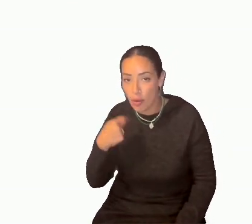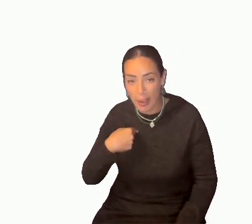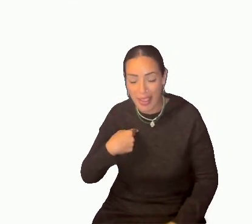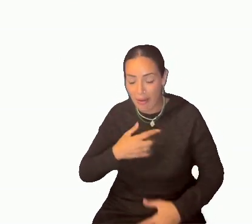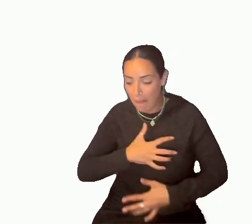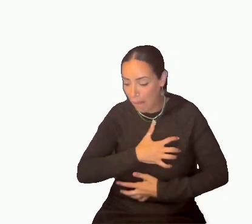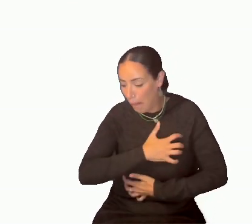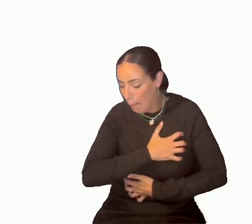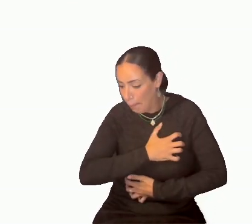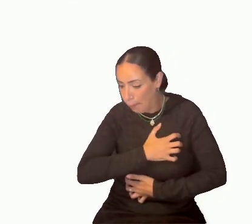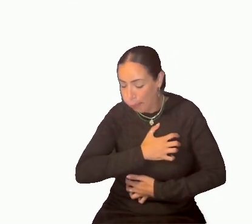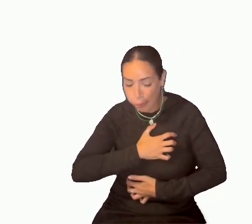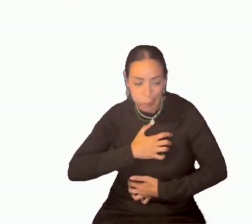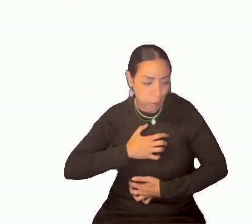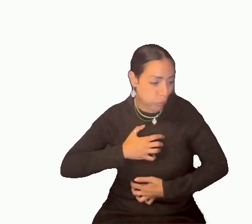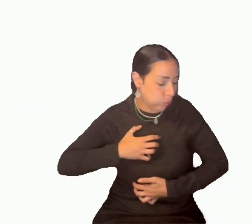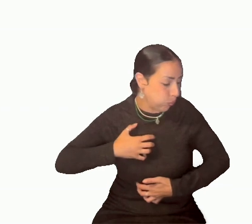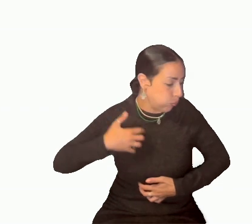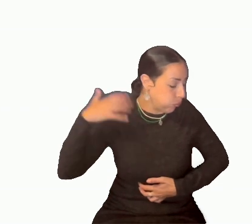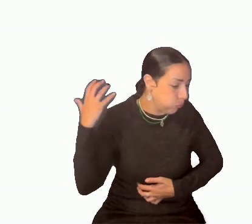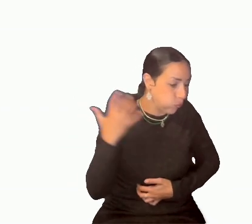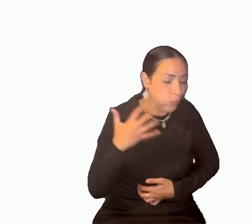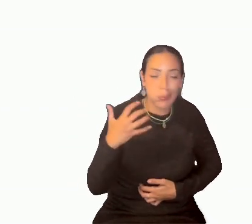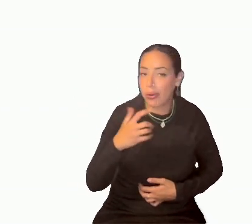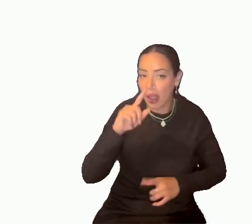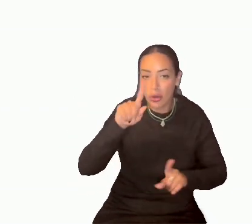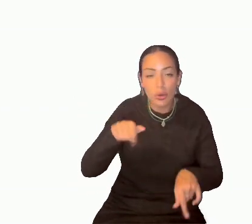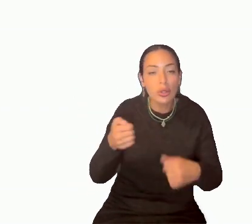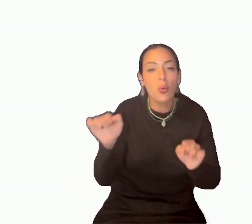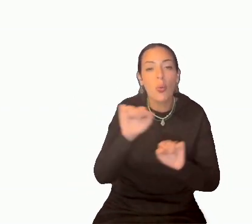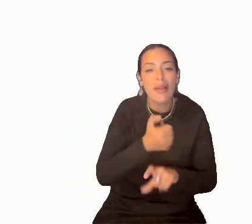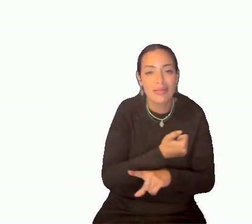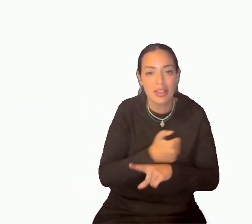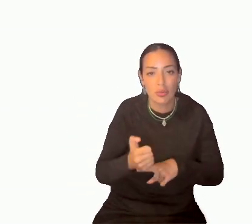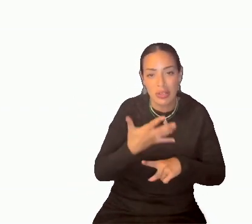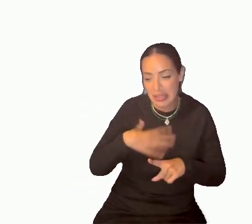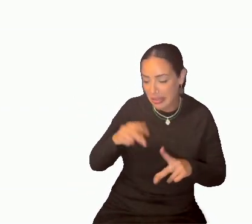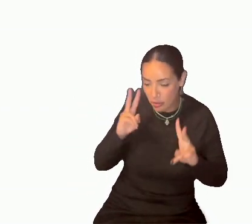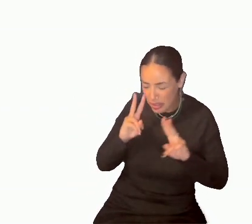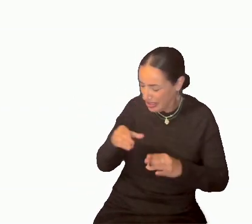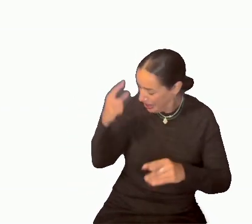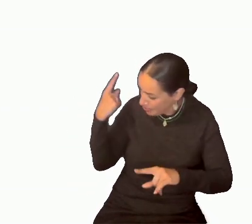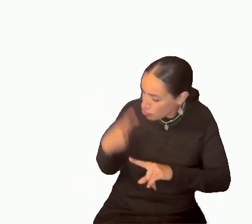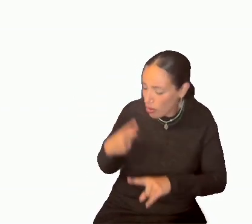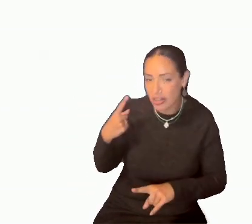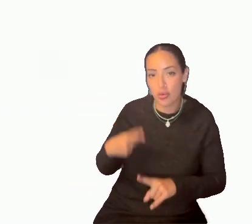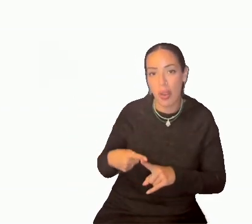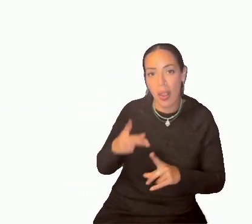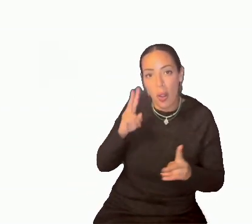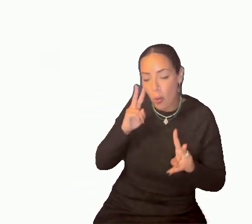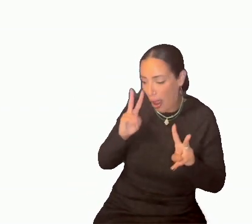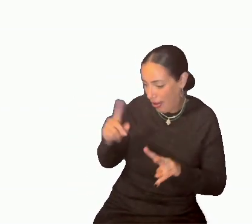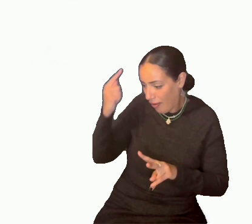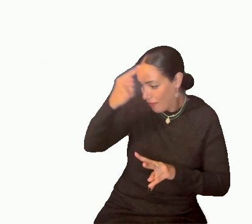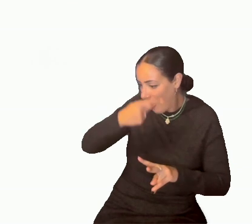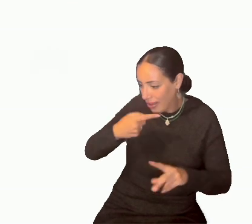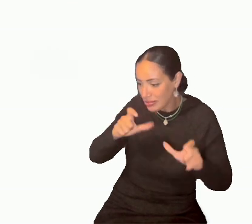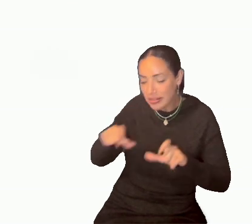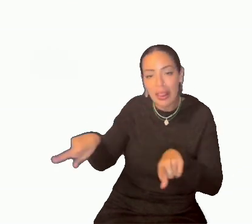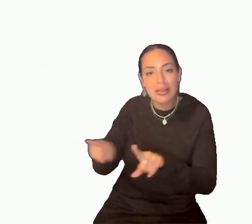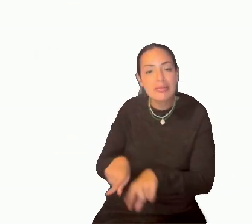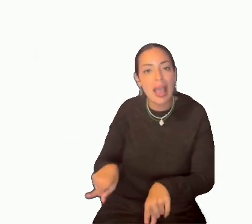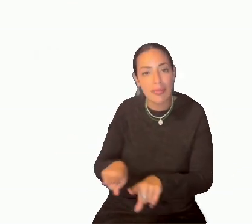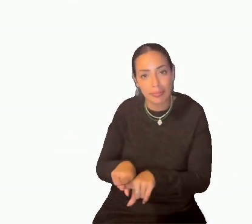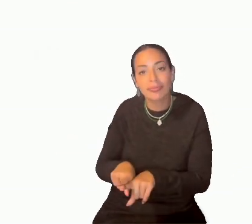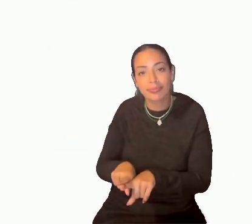really distressing. I could not wait 6 weeks to see him. I had to see him as soon as possible, while he still looked like him, you